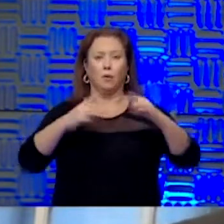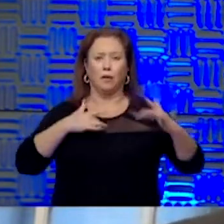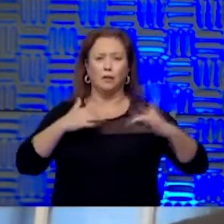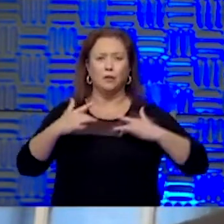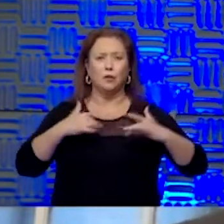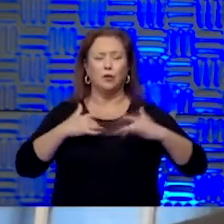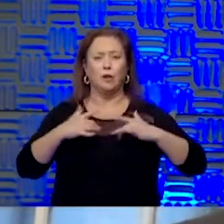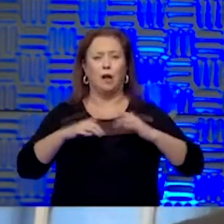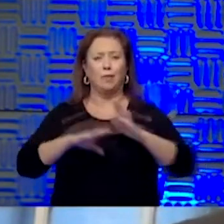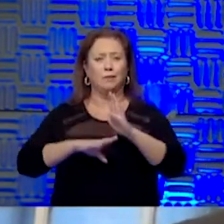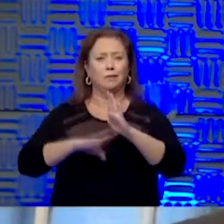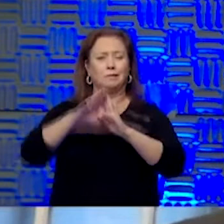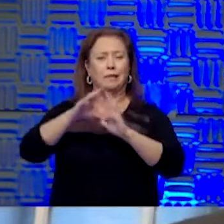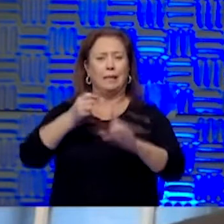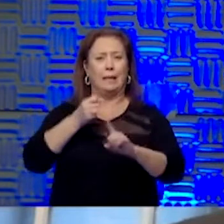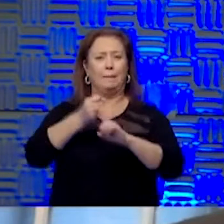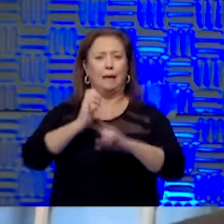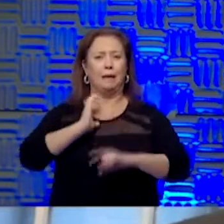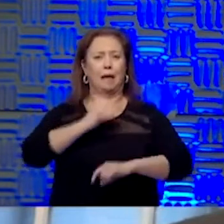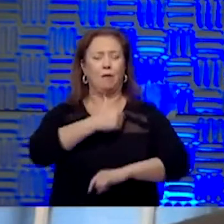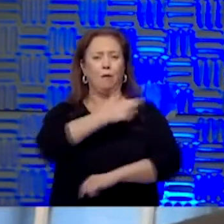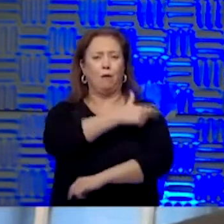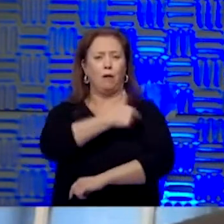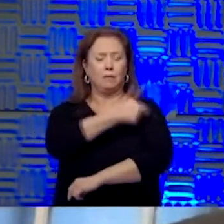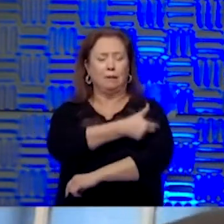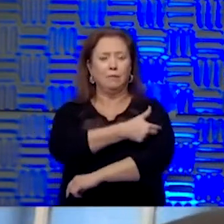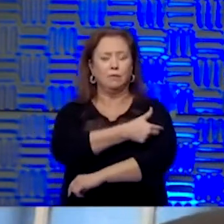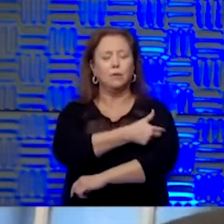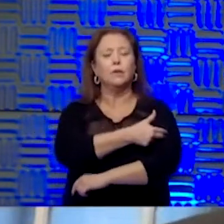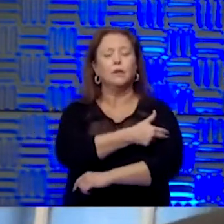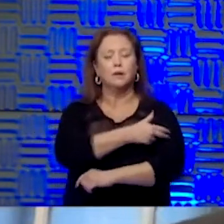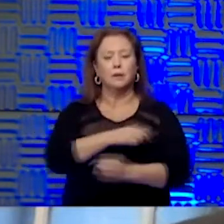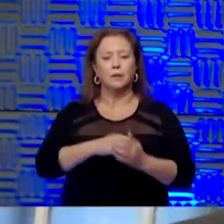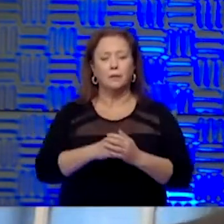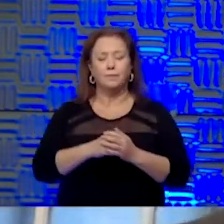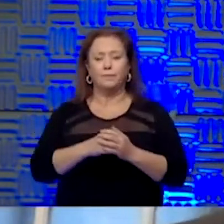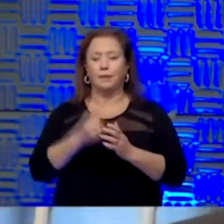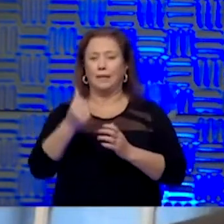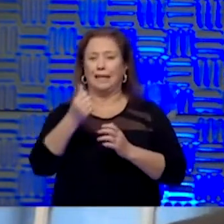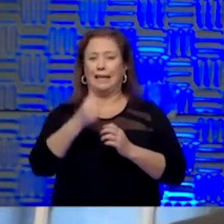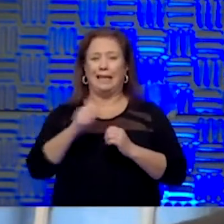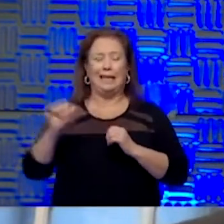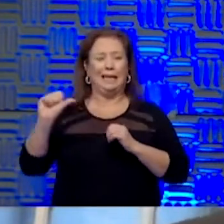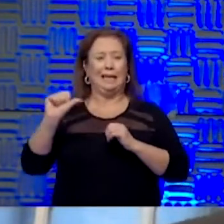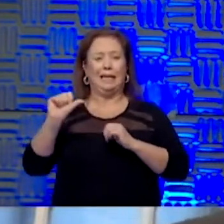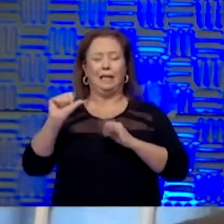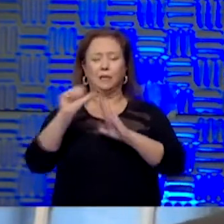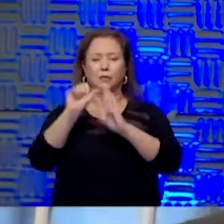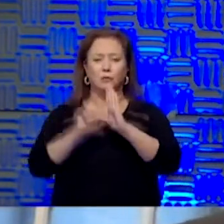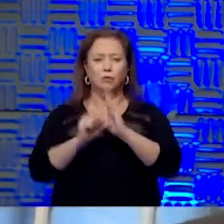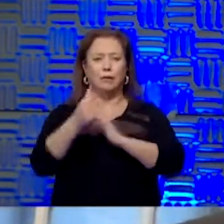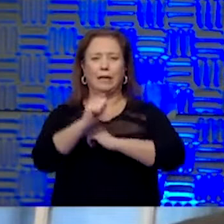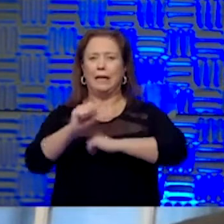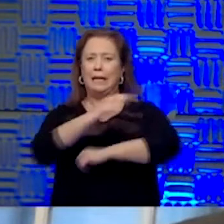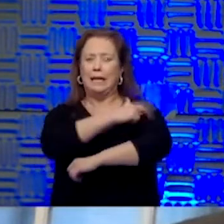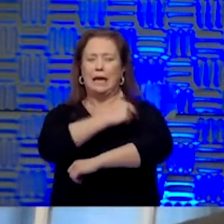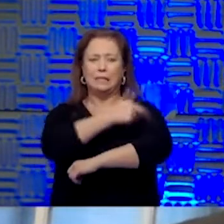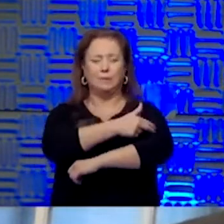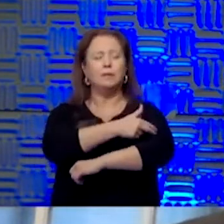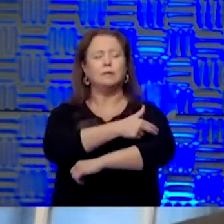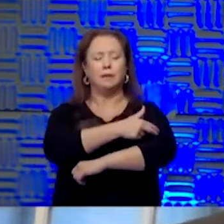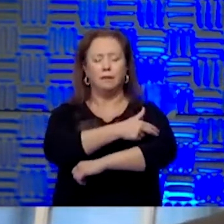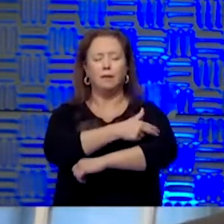surge impact going to be on our local hospitals. And with any surge in our hospitalizations, of course, that means a